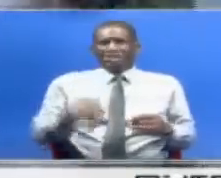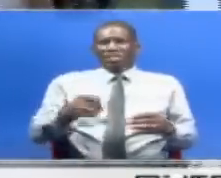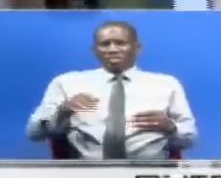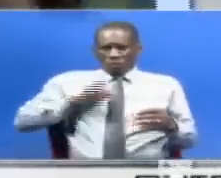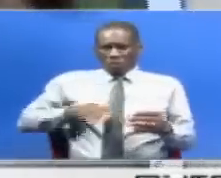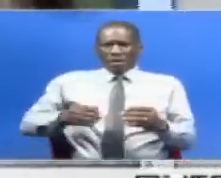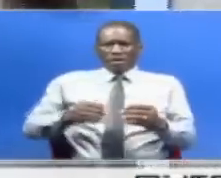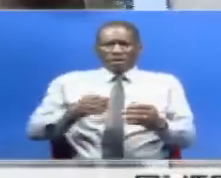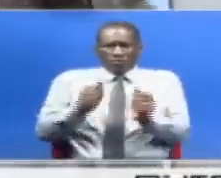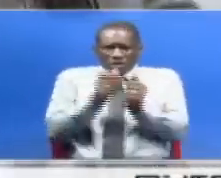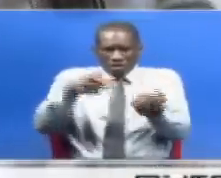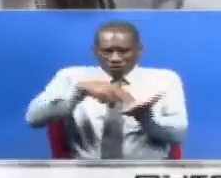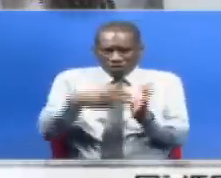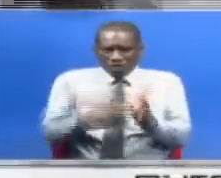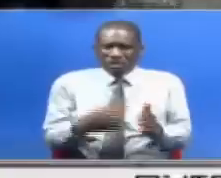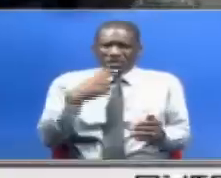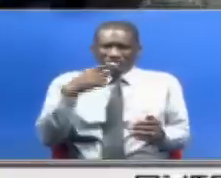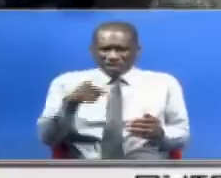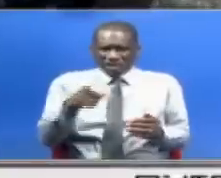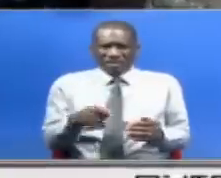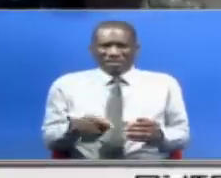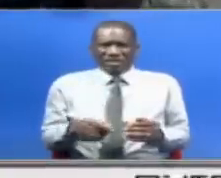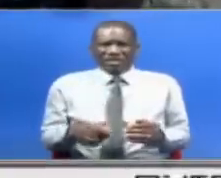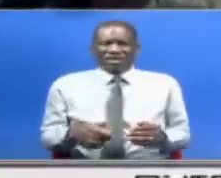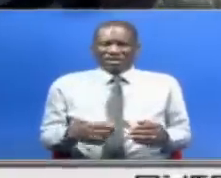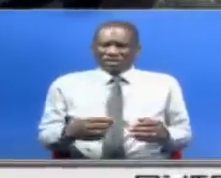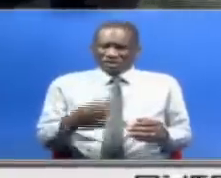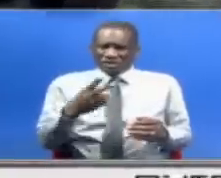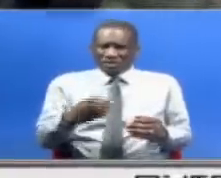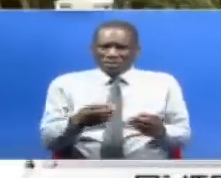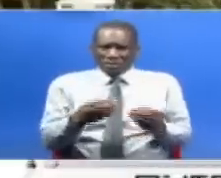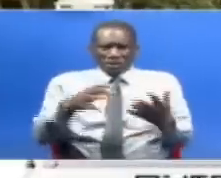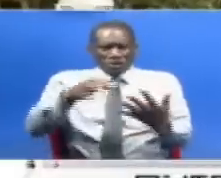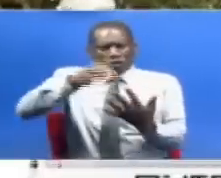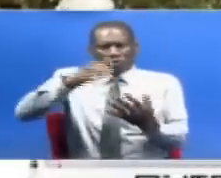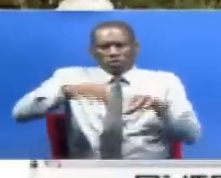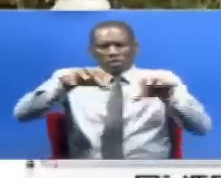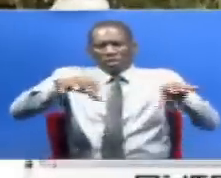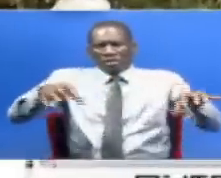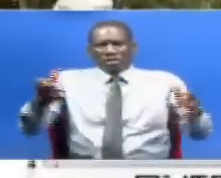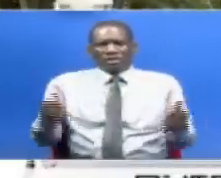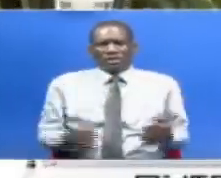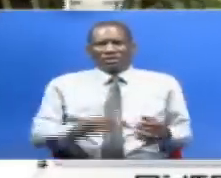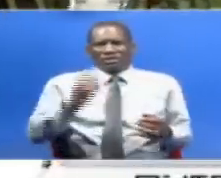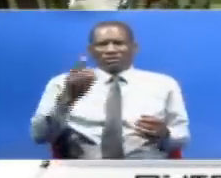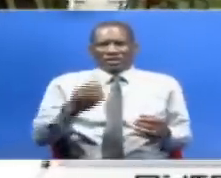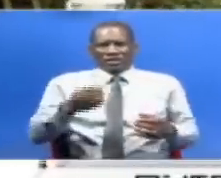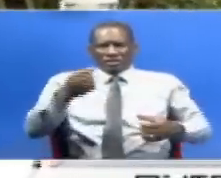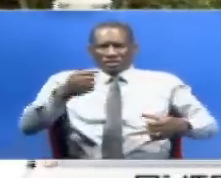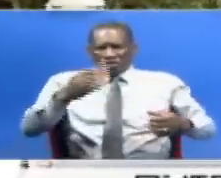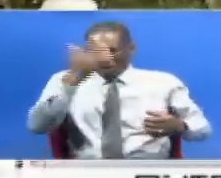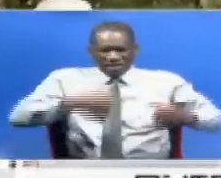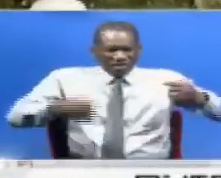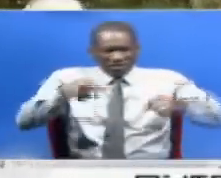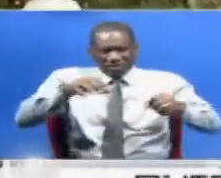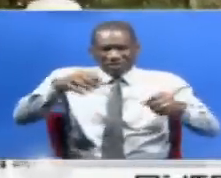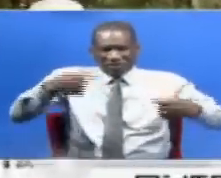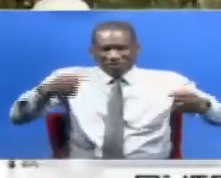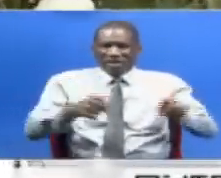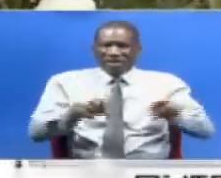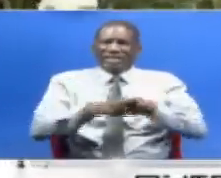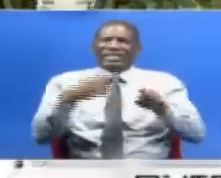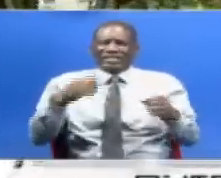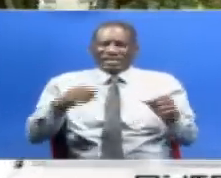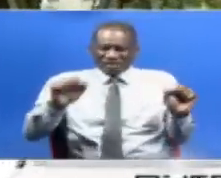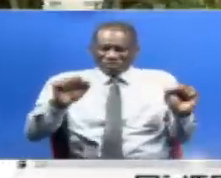project, says looks can be deceiving. So many options in the market. Why would I buy this car? As I mentioned, the savings